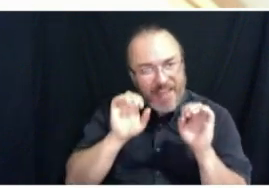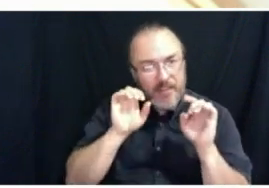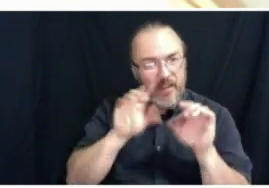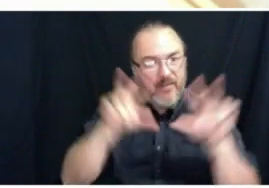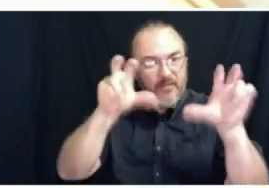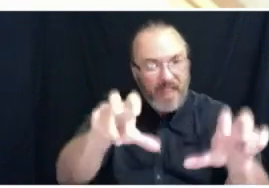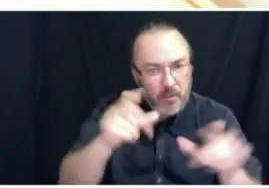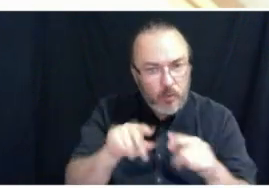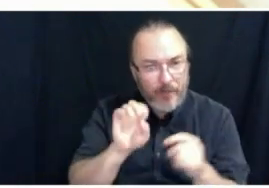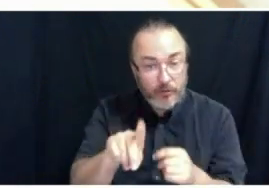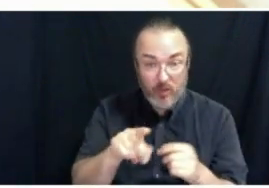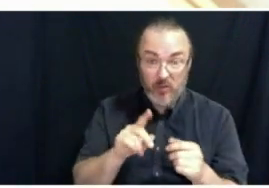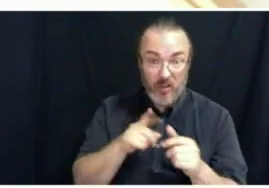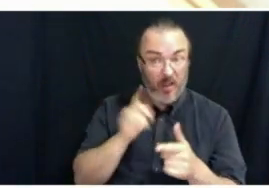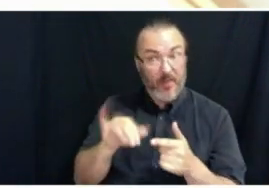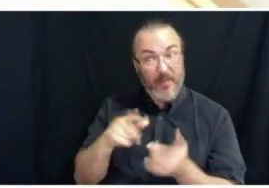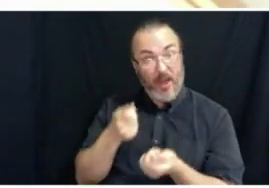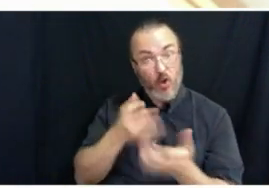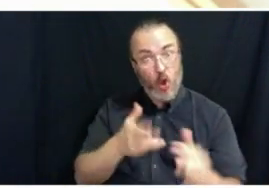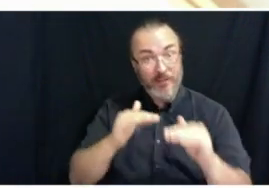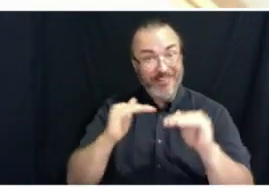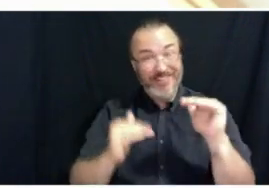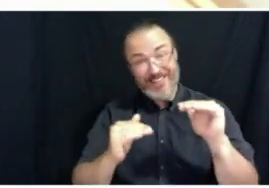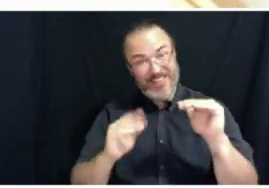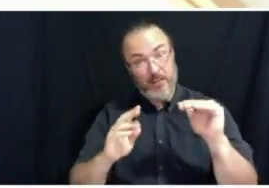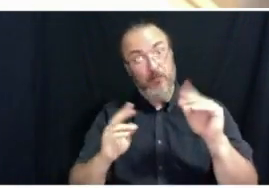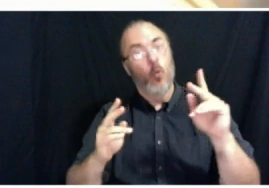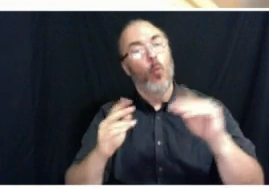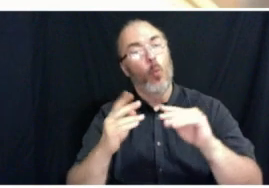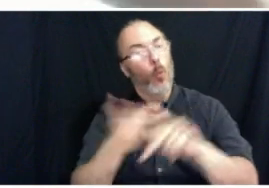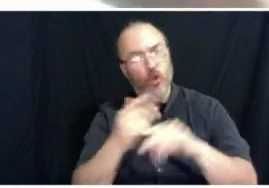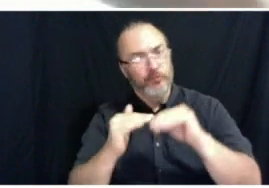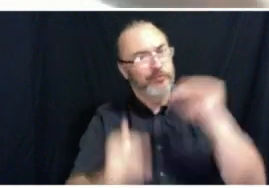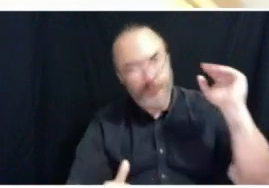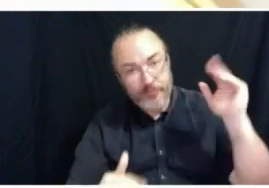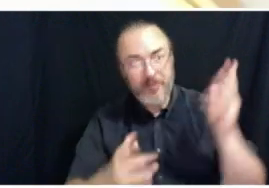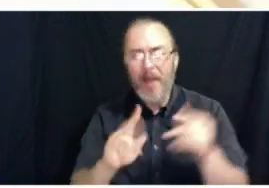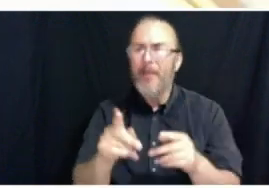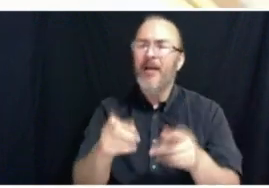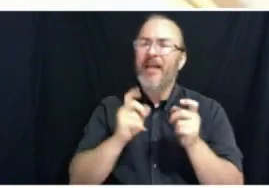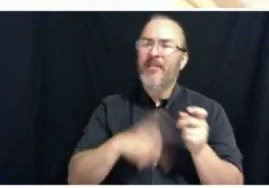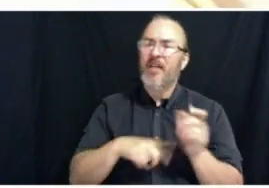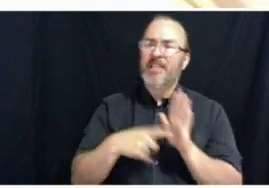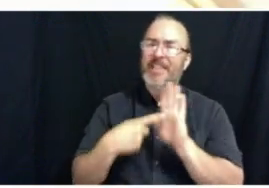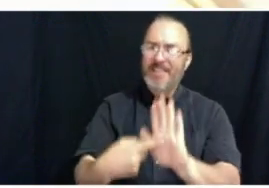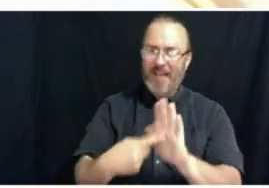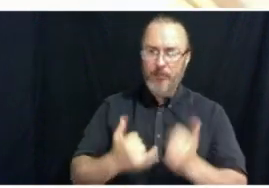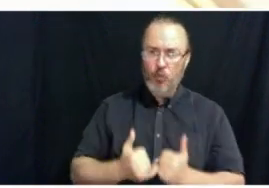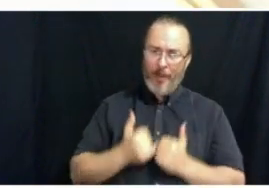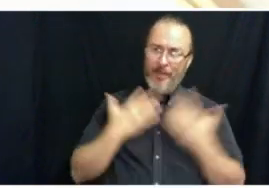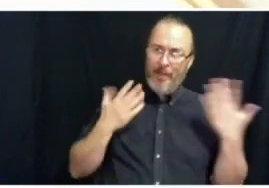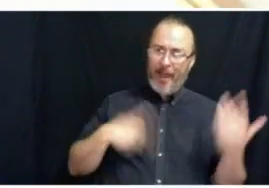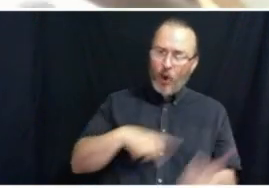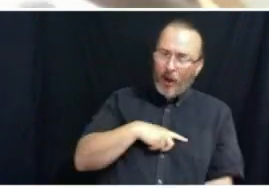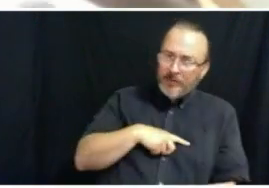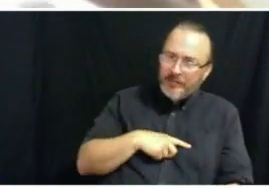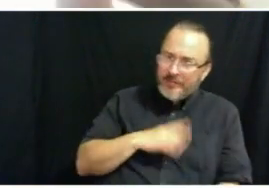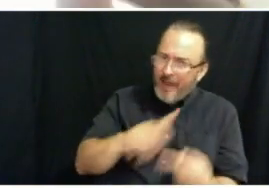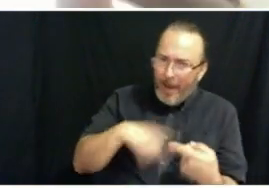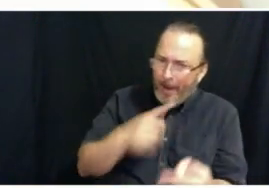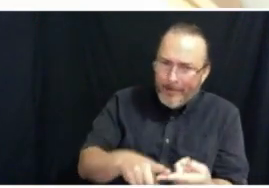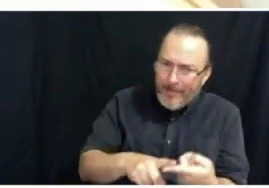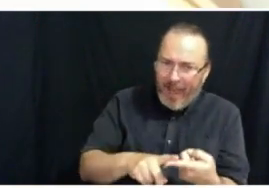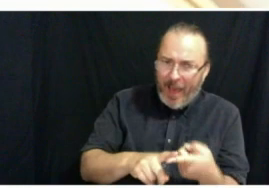inequities. Can you give any examples that can kind of inspire our imaginations in terms of actual